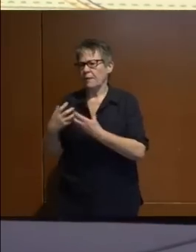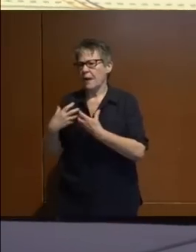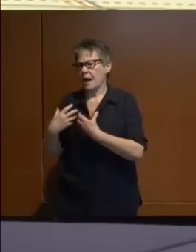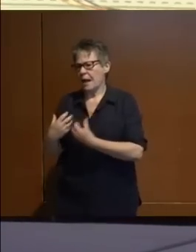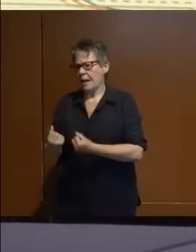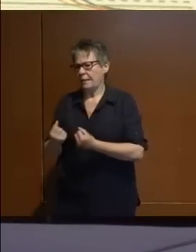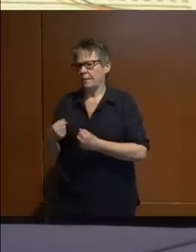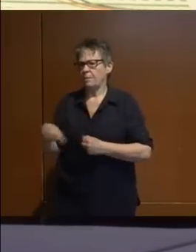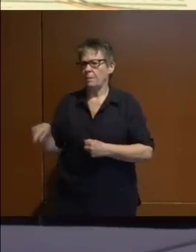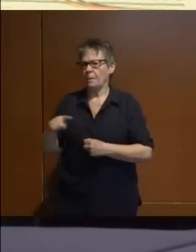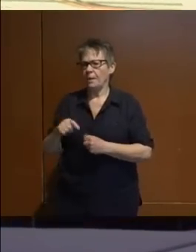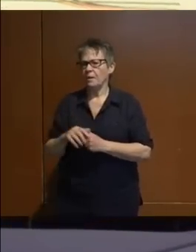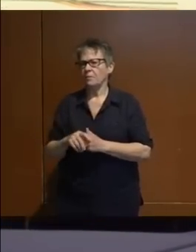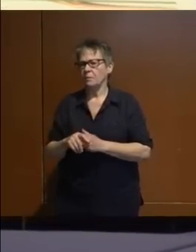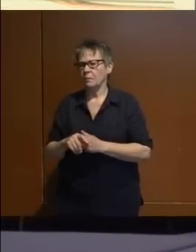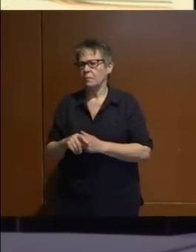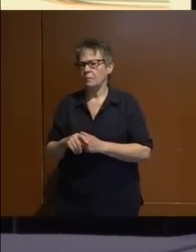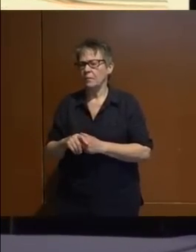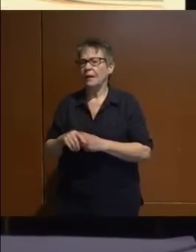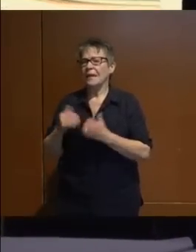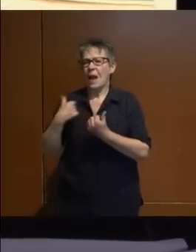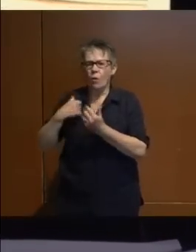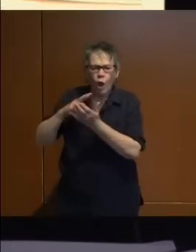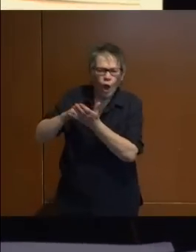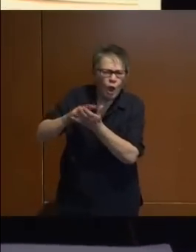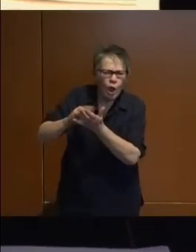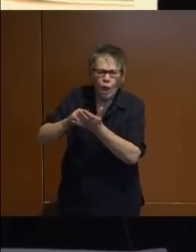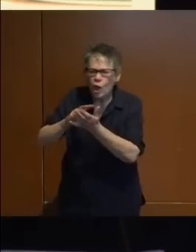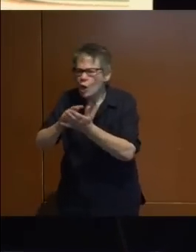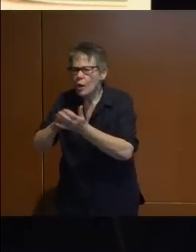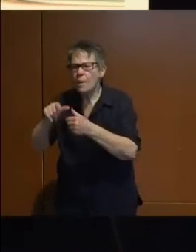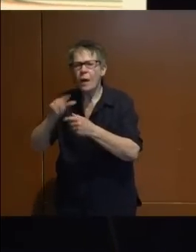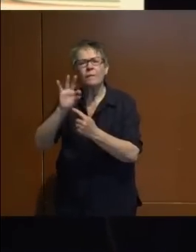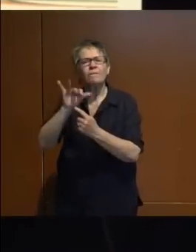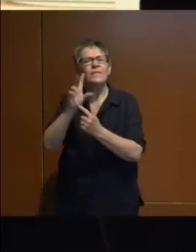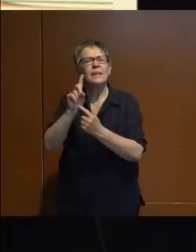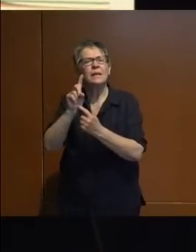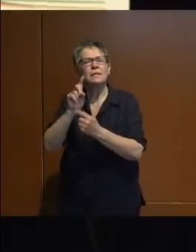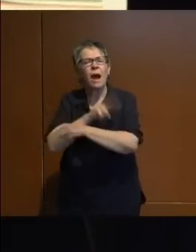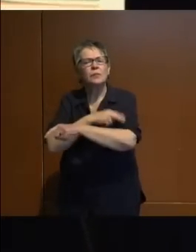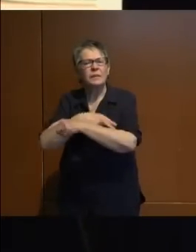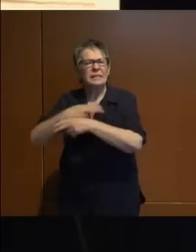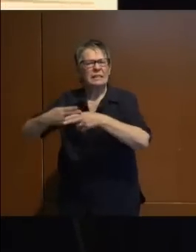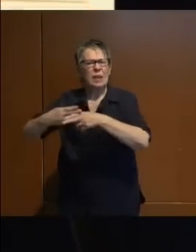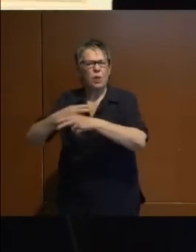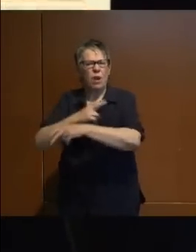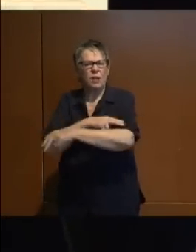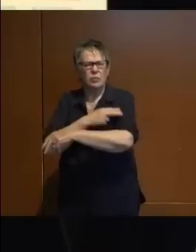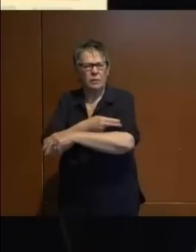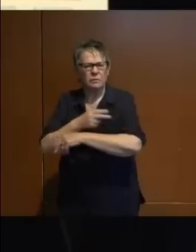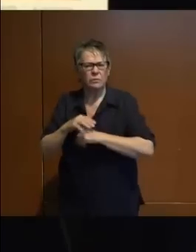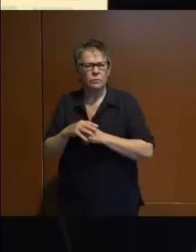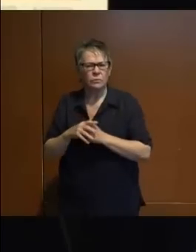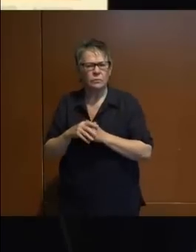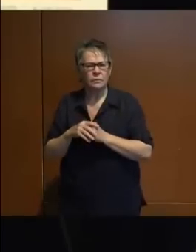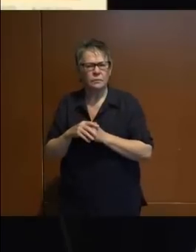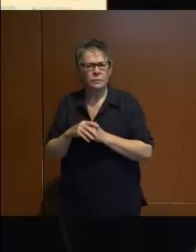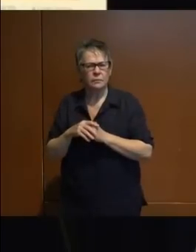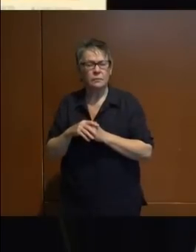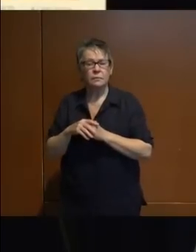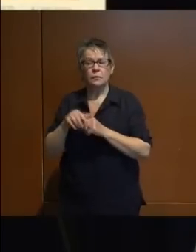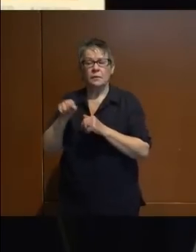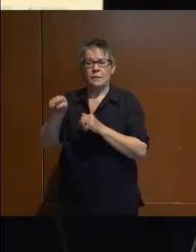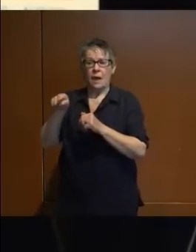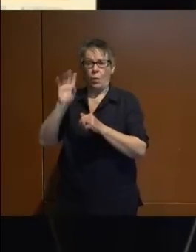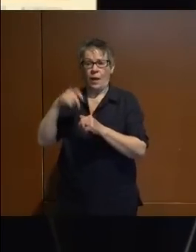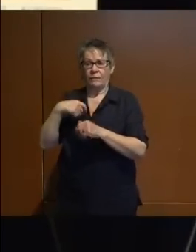first one is going up in Secaucus. The floor plan shows 250 beds. They're in cohorted areas, but